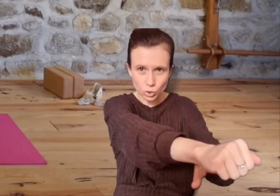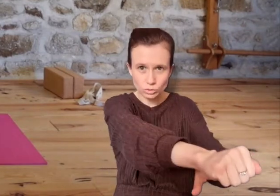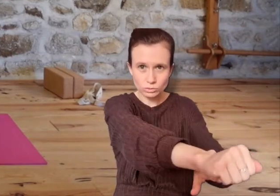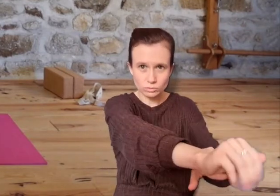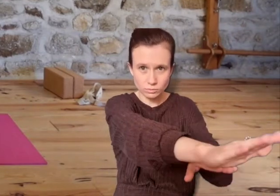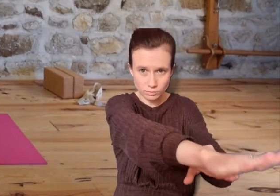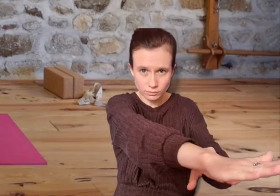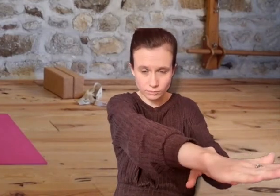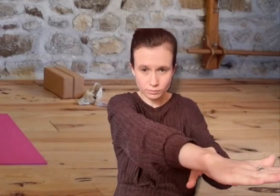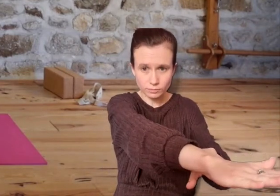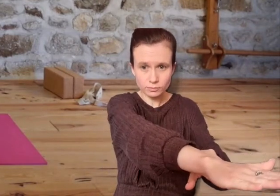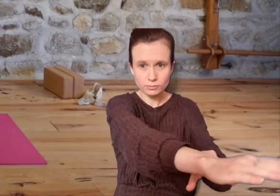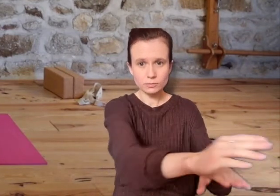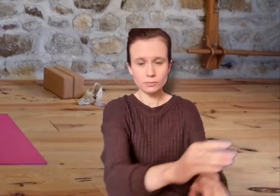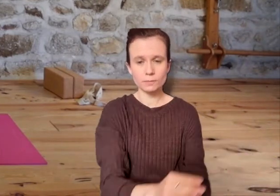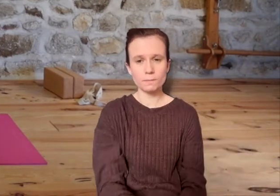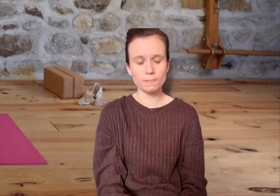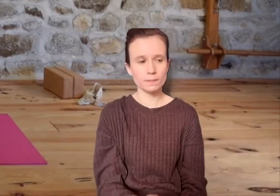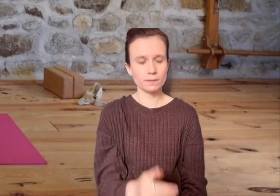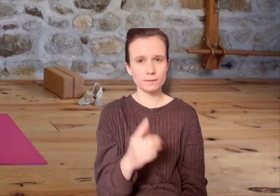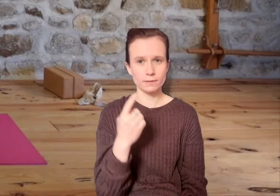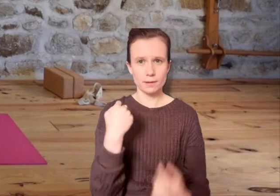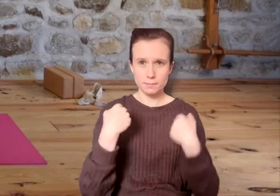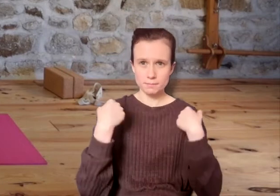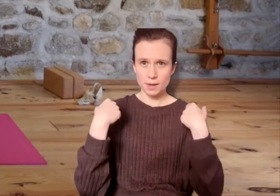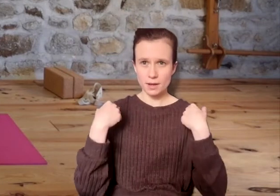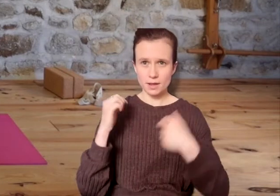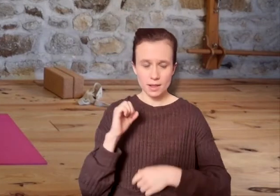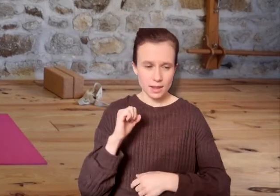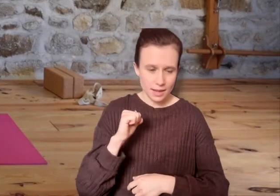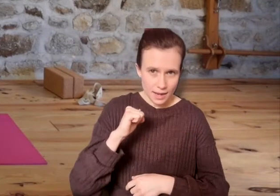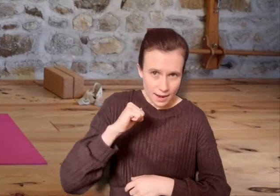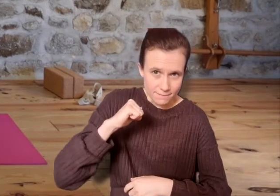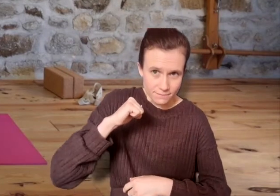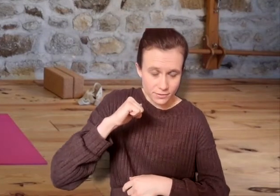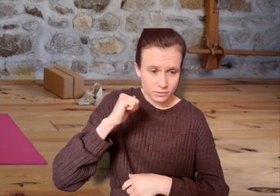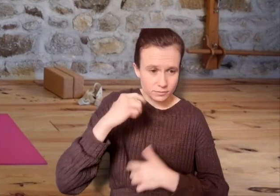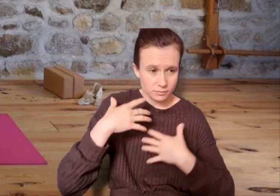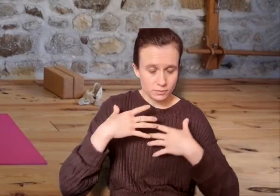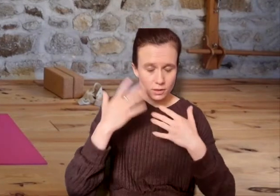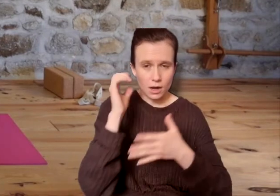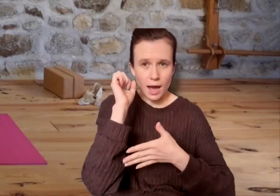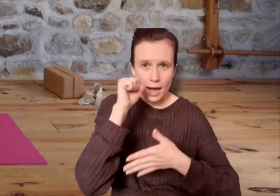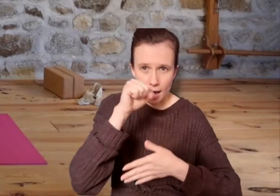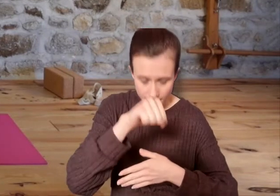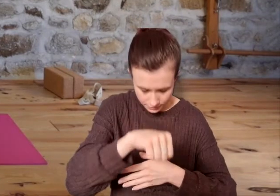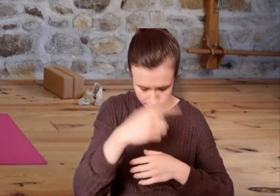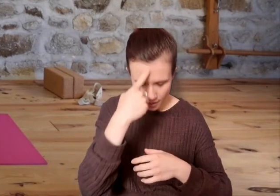and that'll give you a nice big stretch. From there, same thing, you're going to lift the back, and on the